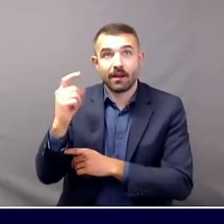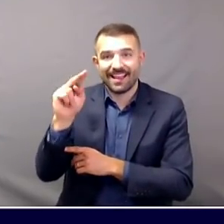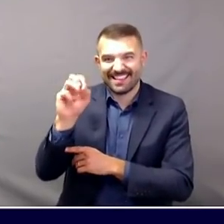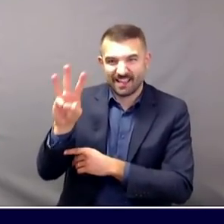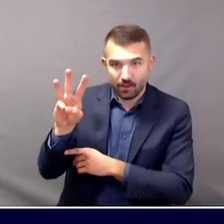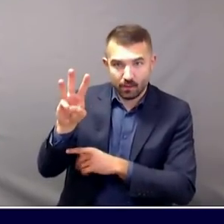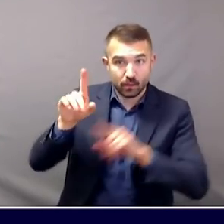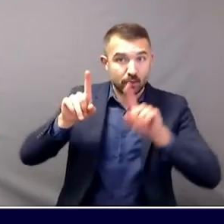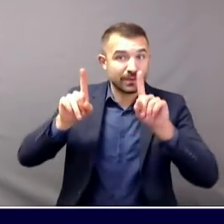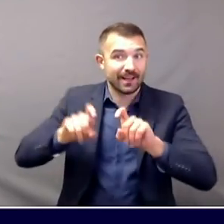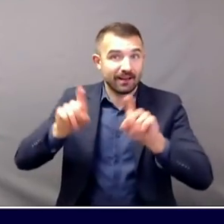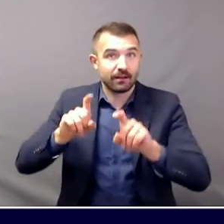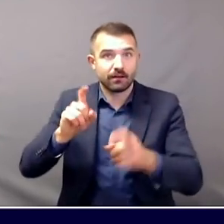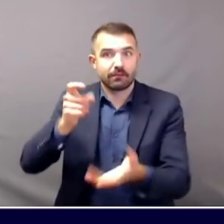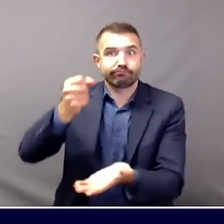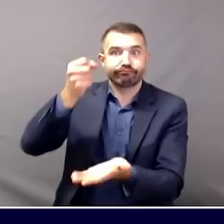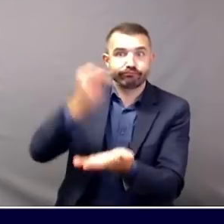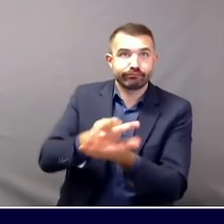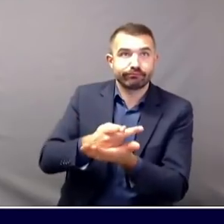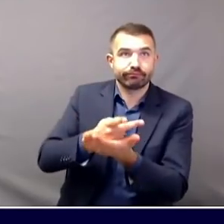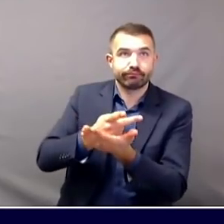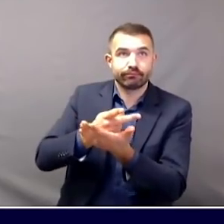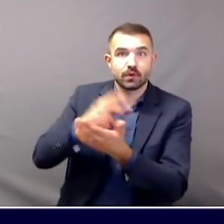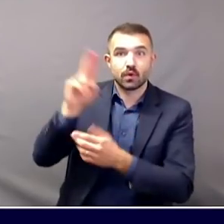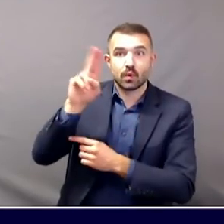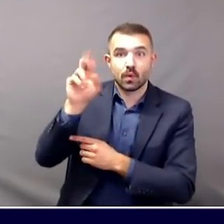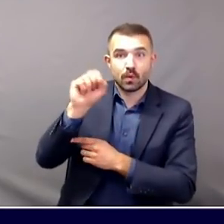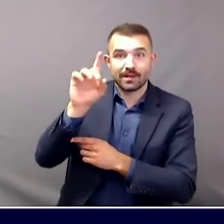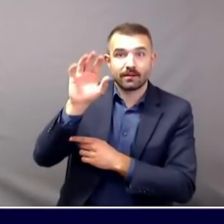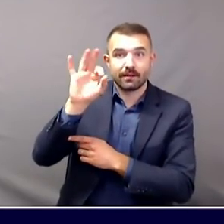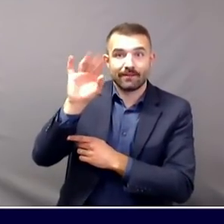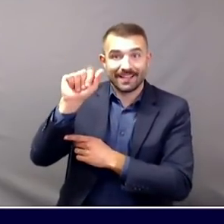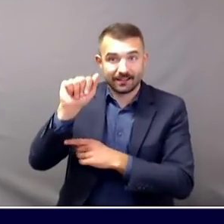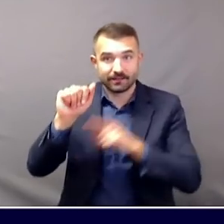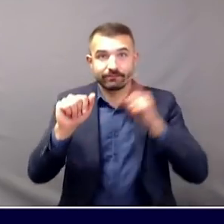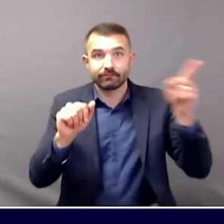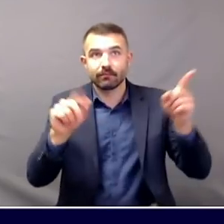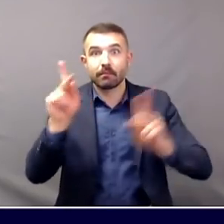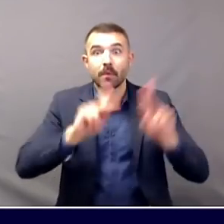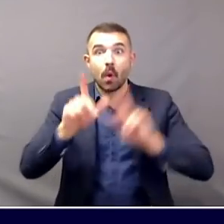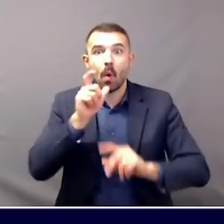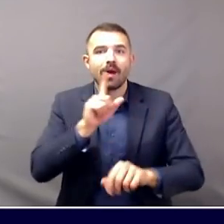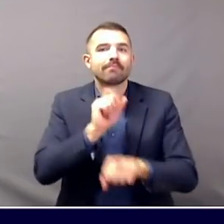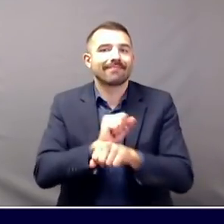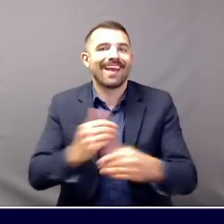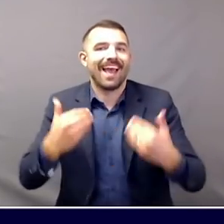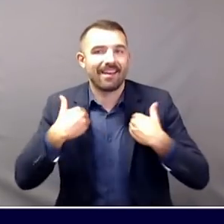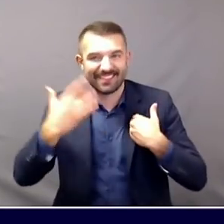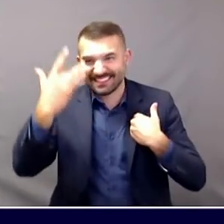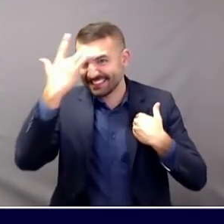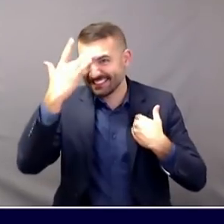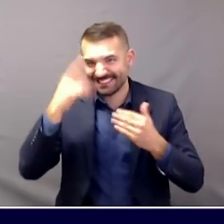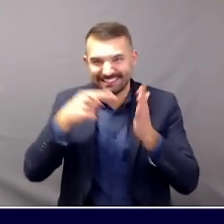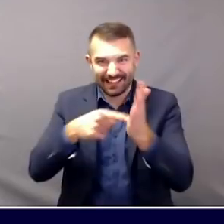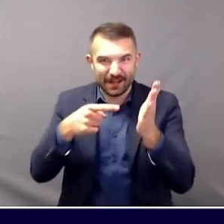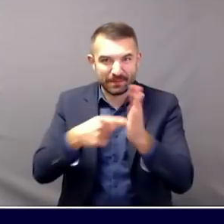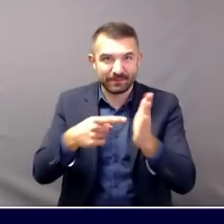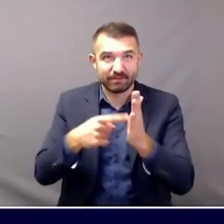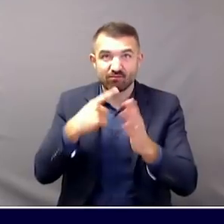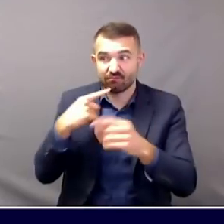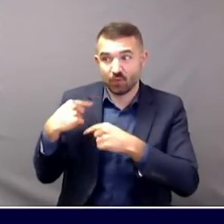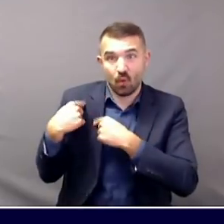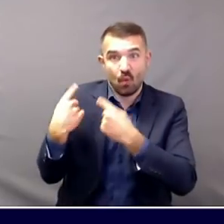Drug Administration for testing symptomatic individuals with COVID-19 within the first 7 days of